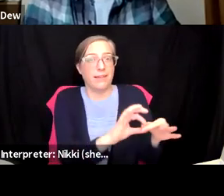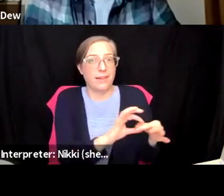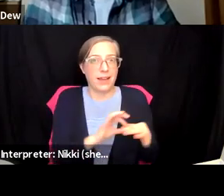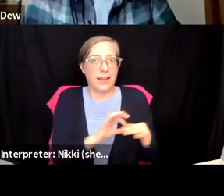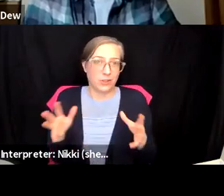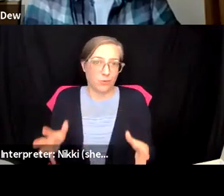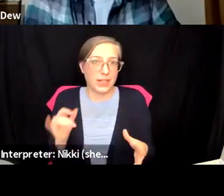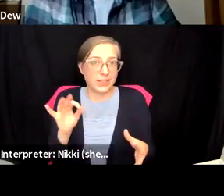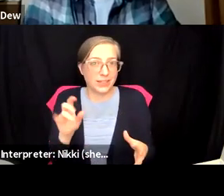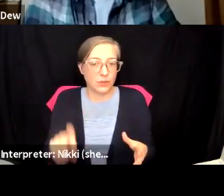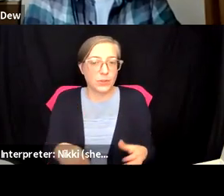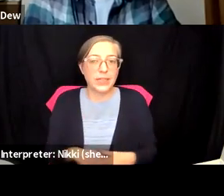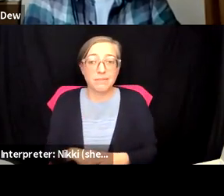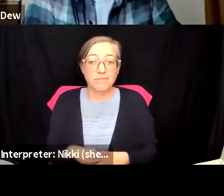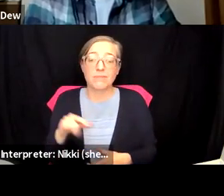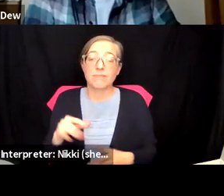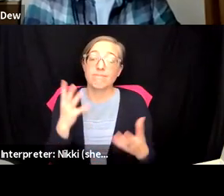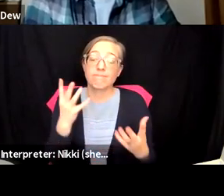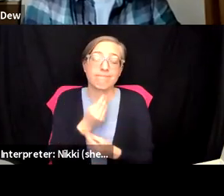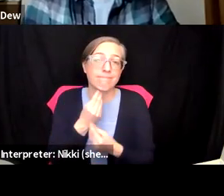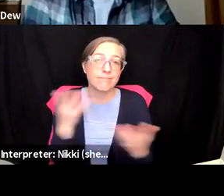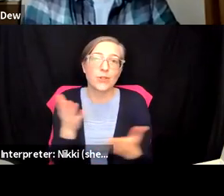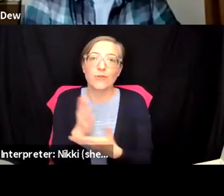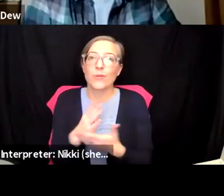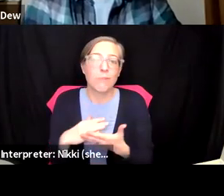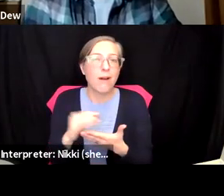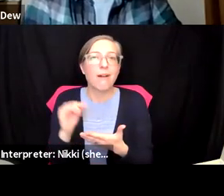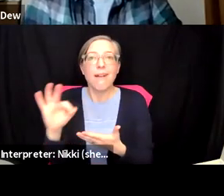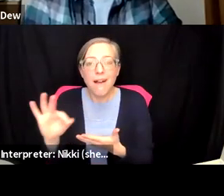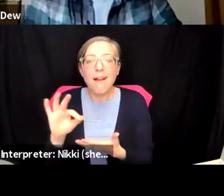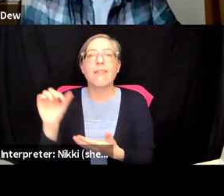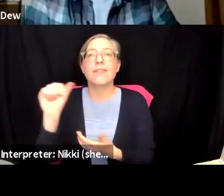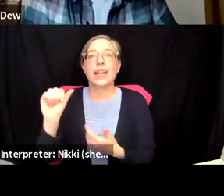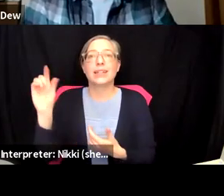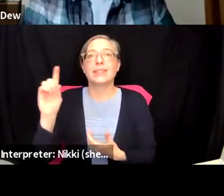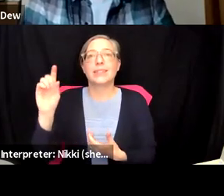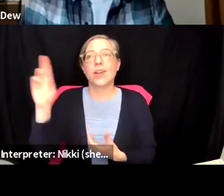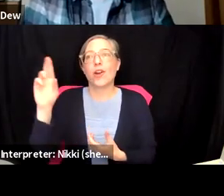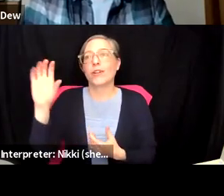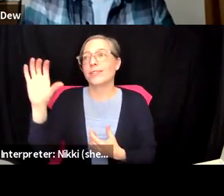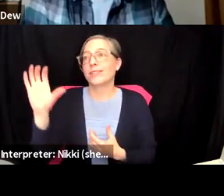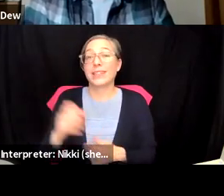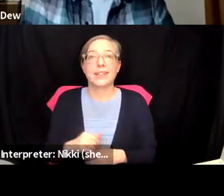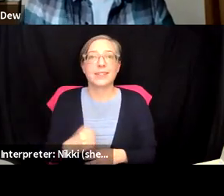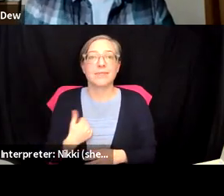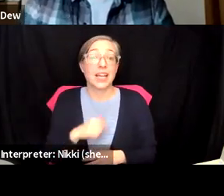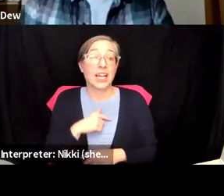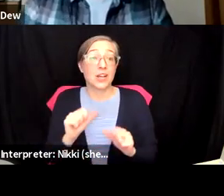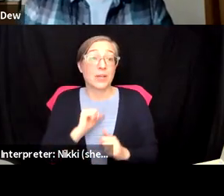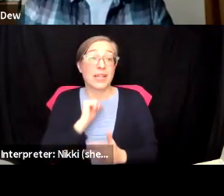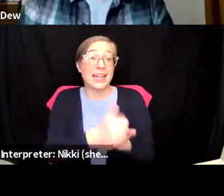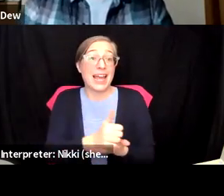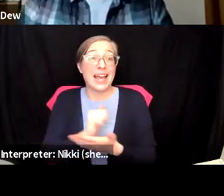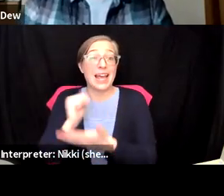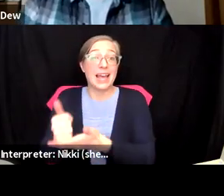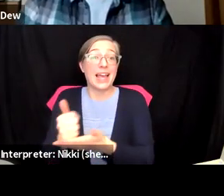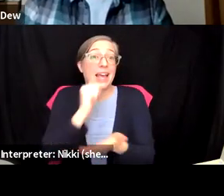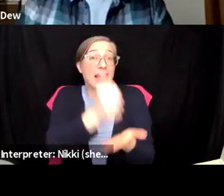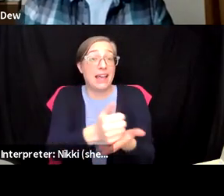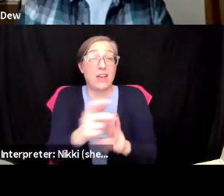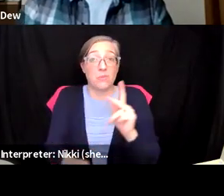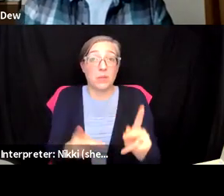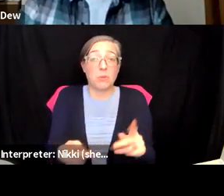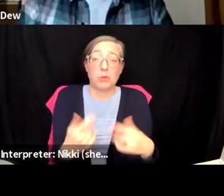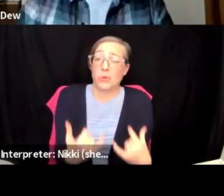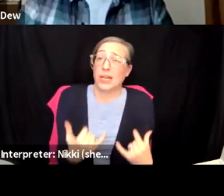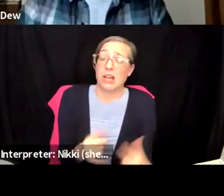real beauty of the ADRC, that we're able to help people at a time when they are feeling frustrated, vulnerable,